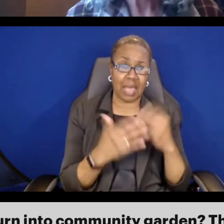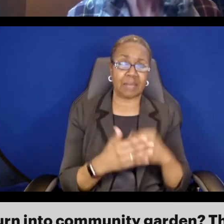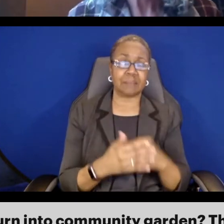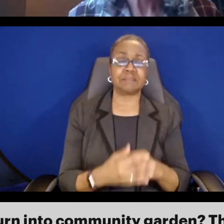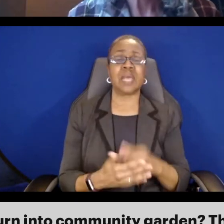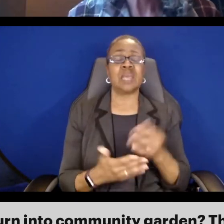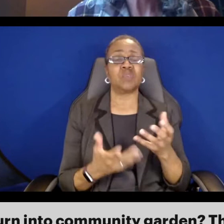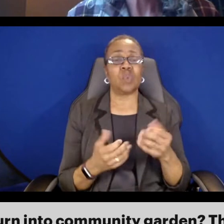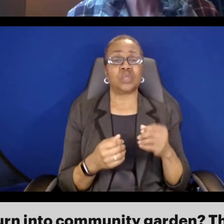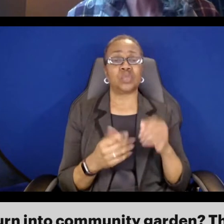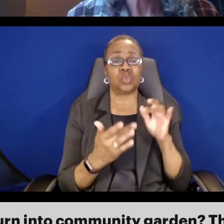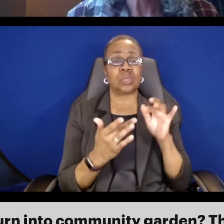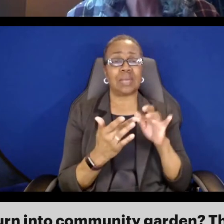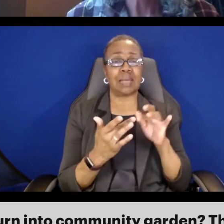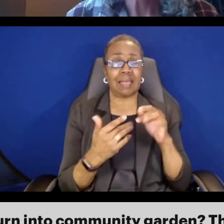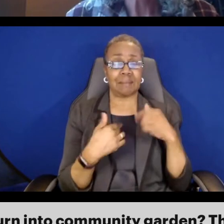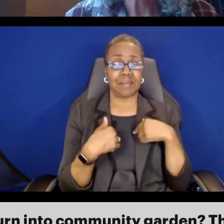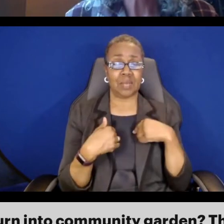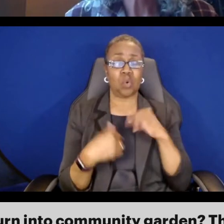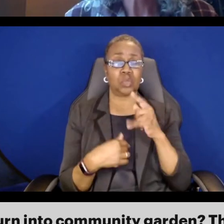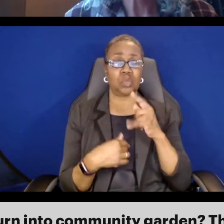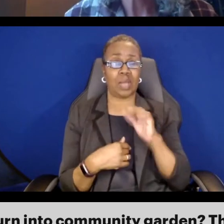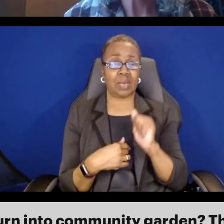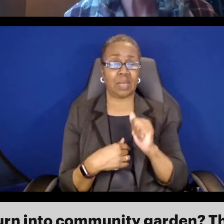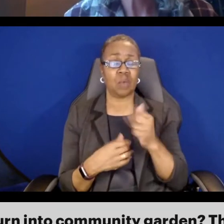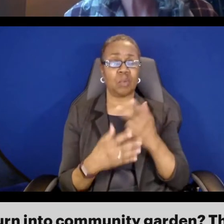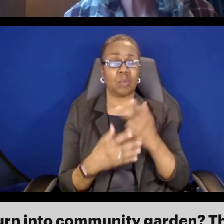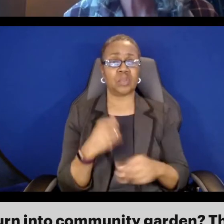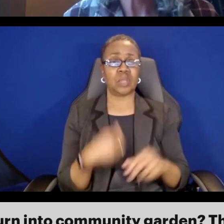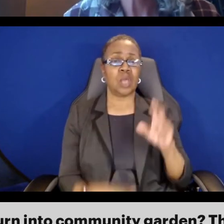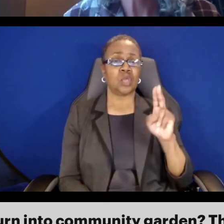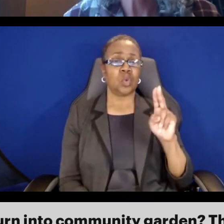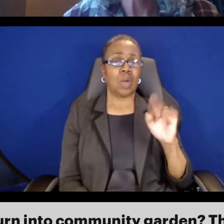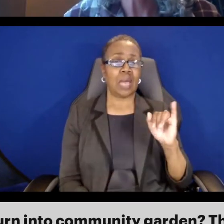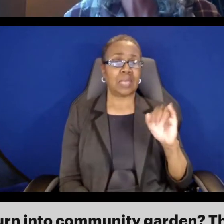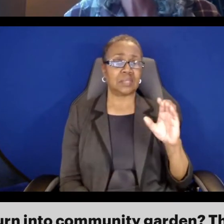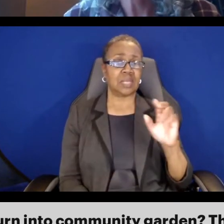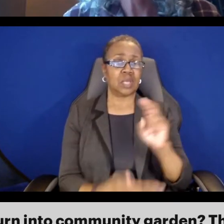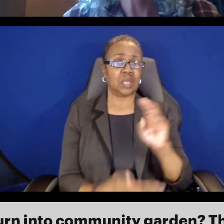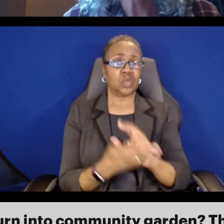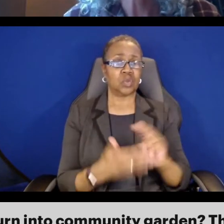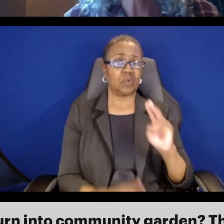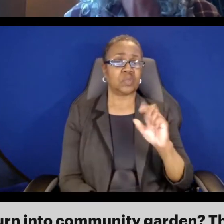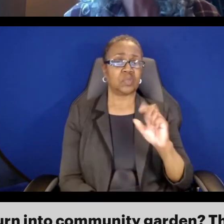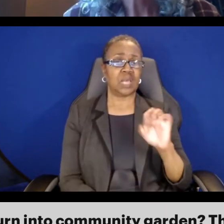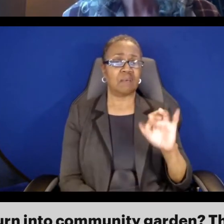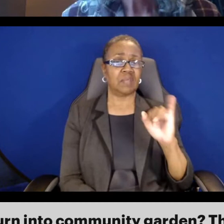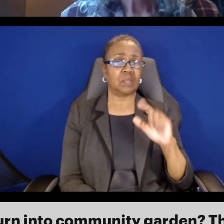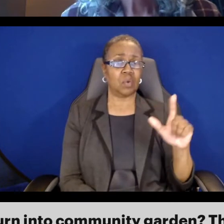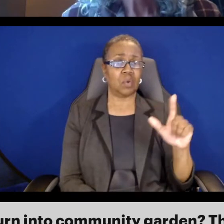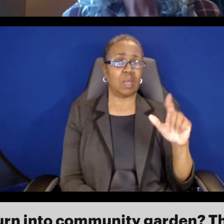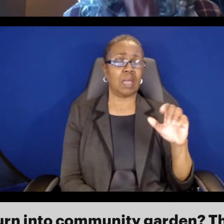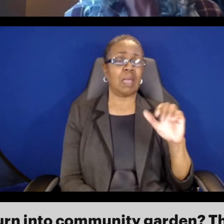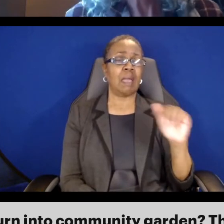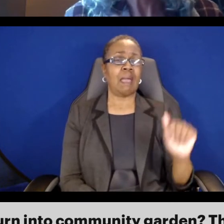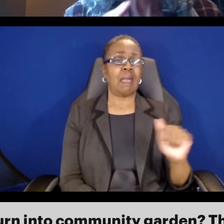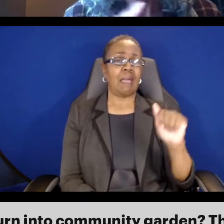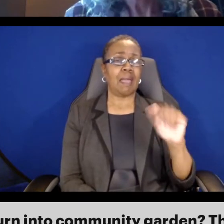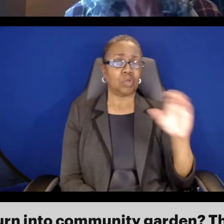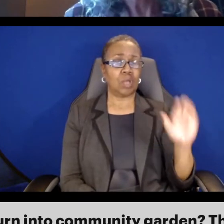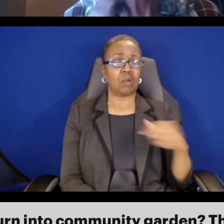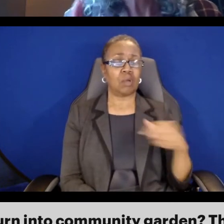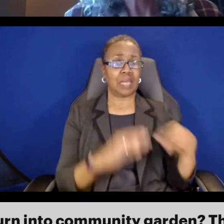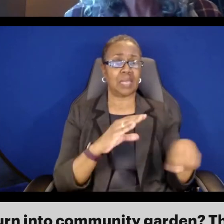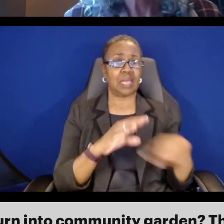want to reach out to me or Joanna, we're both at UIC, University of Illinois at Chicago. So my email is